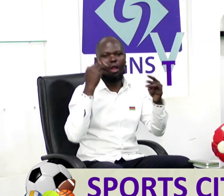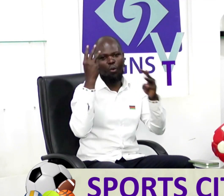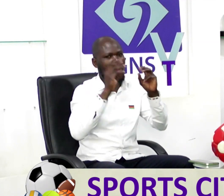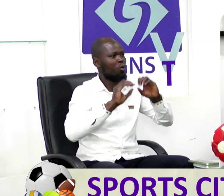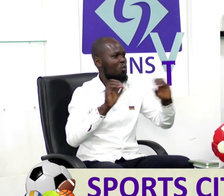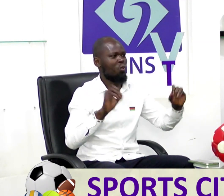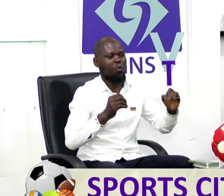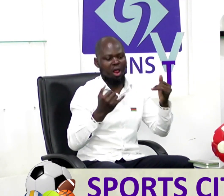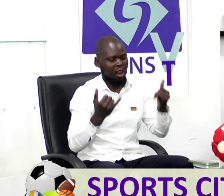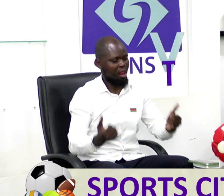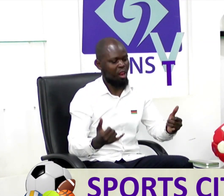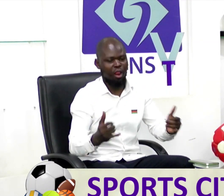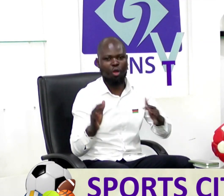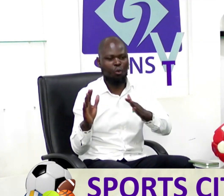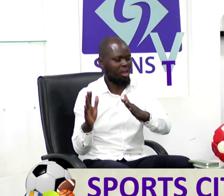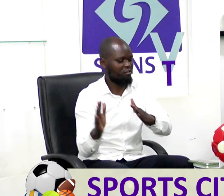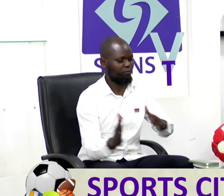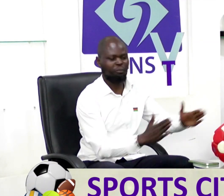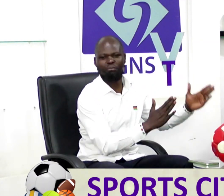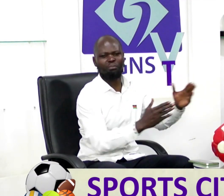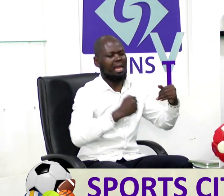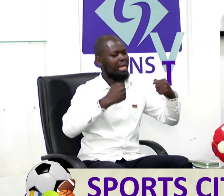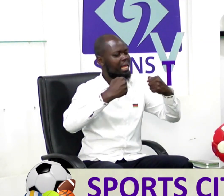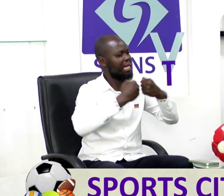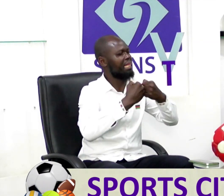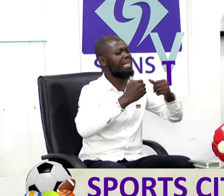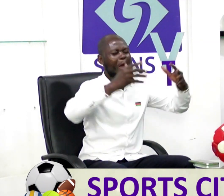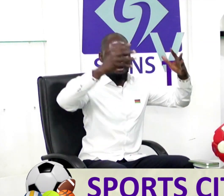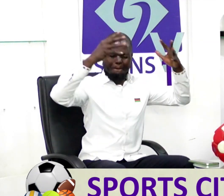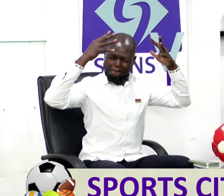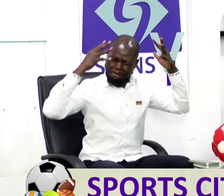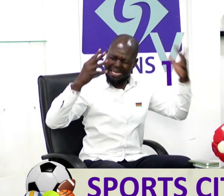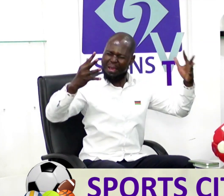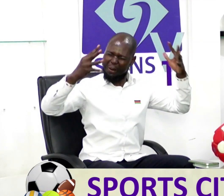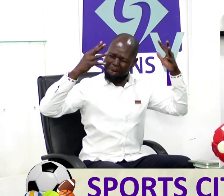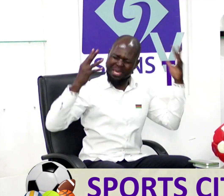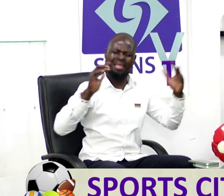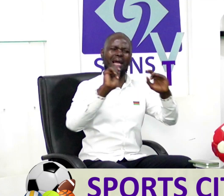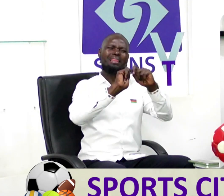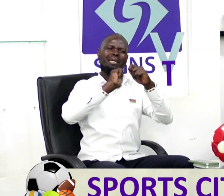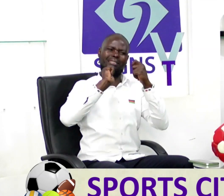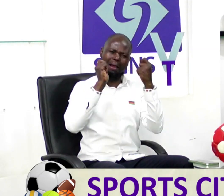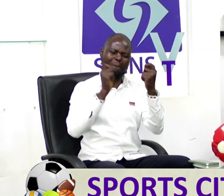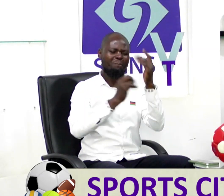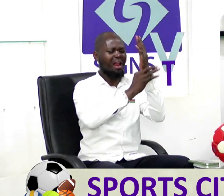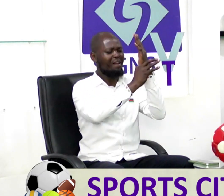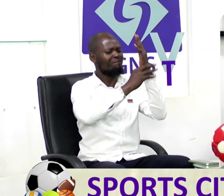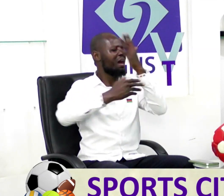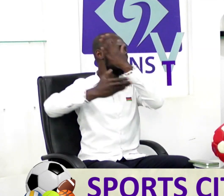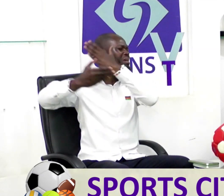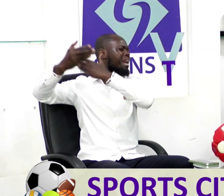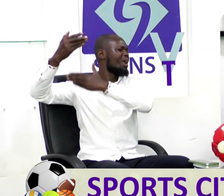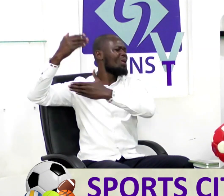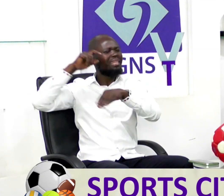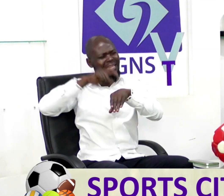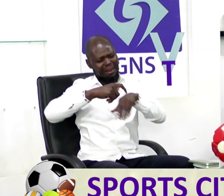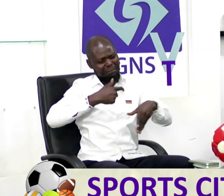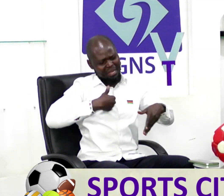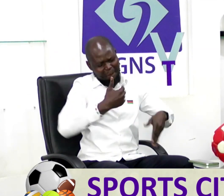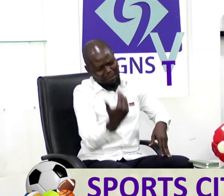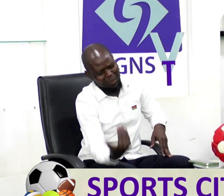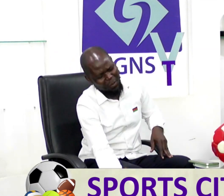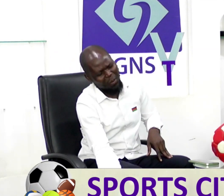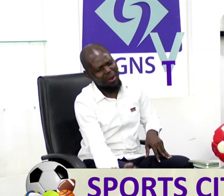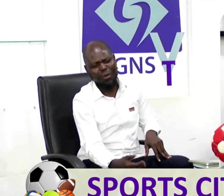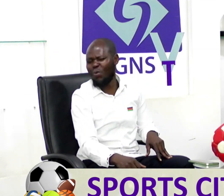train, and let them be equal with other team. Now, moving forward, the biggest match of the weekend was,